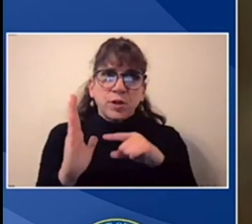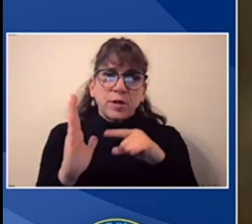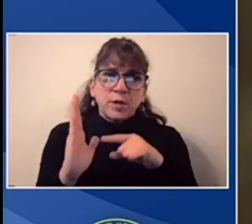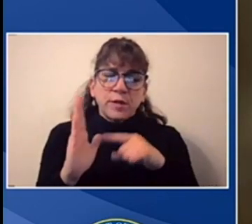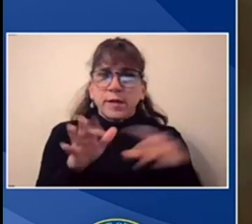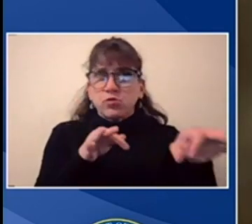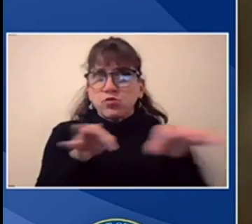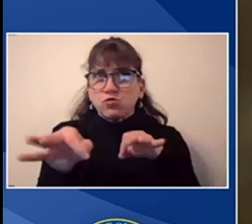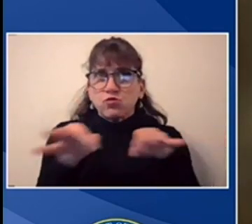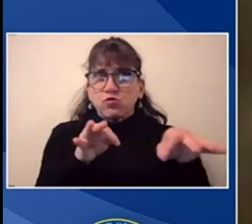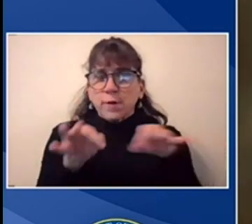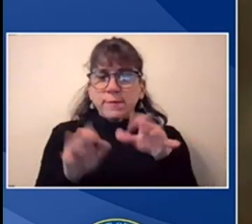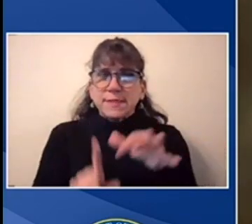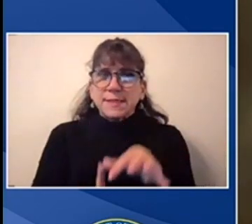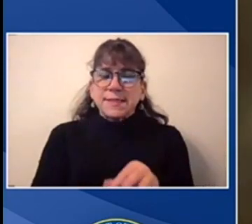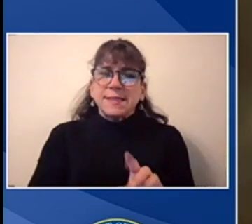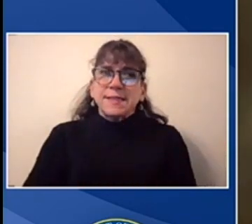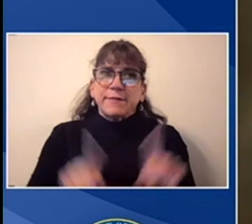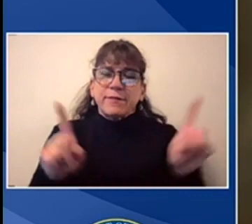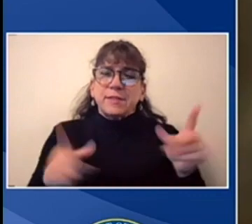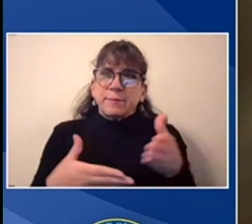describes, you know, the distinction between FFELL